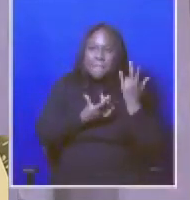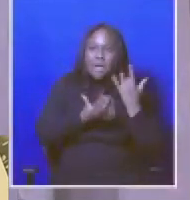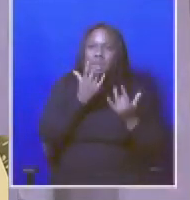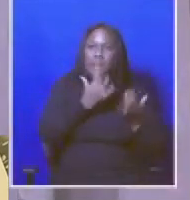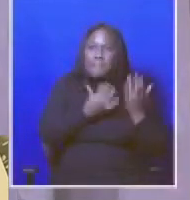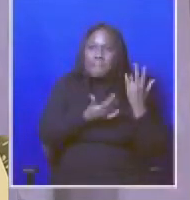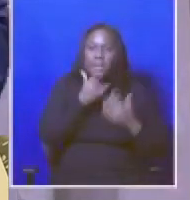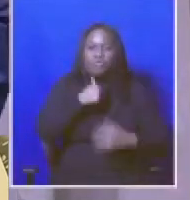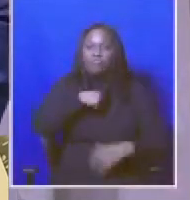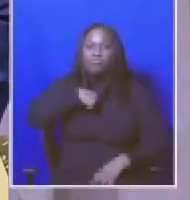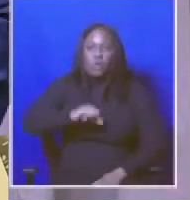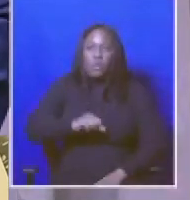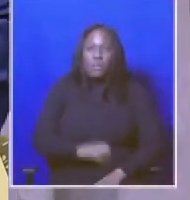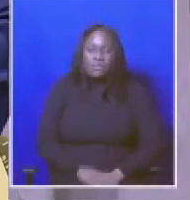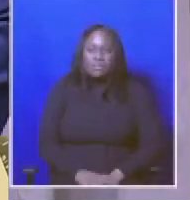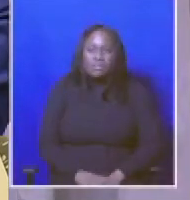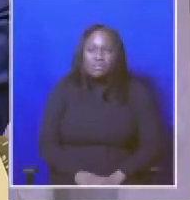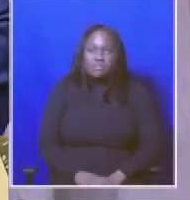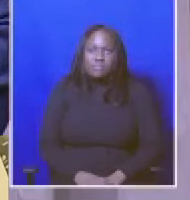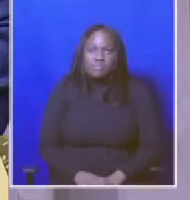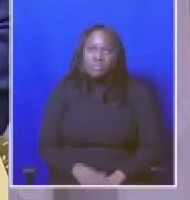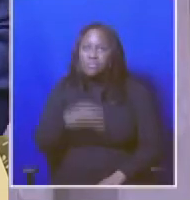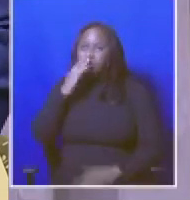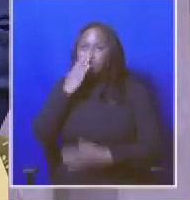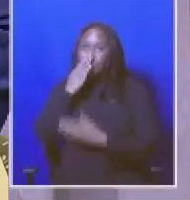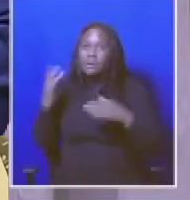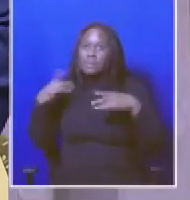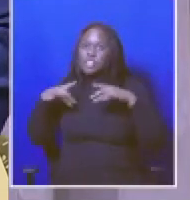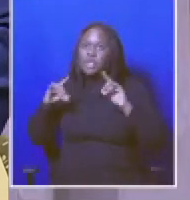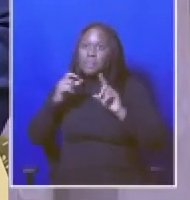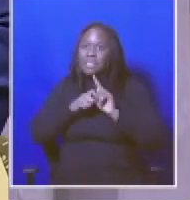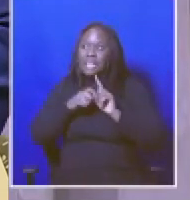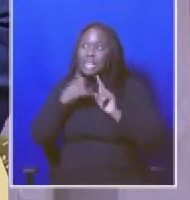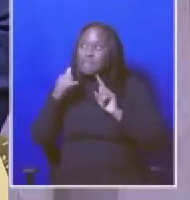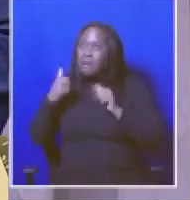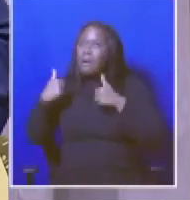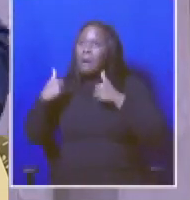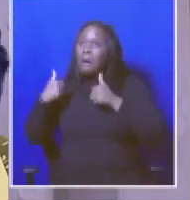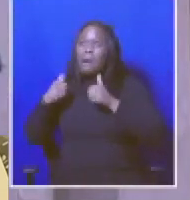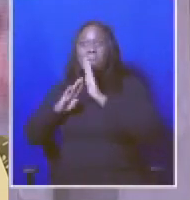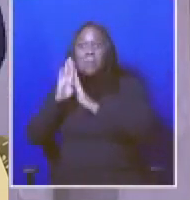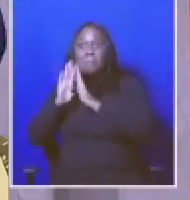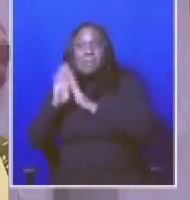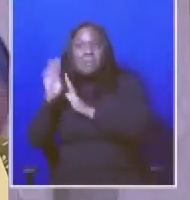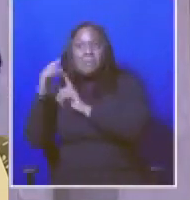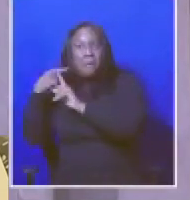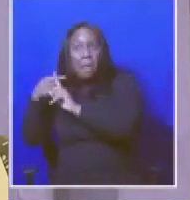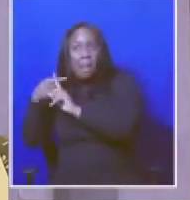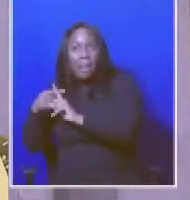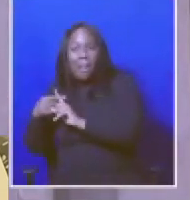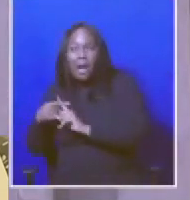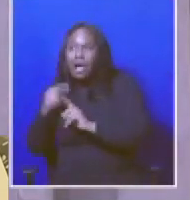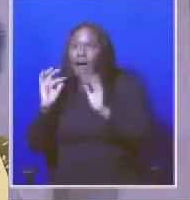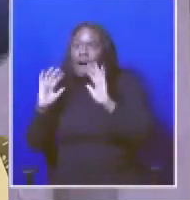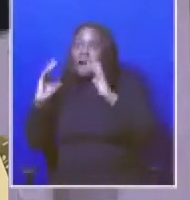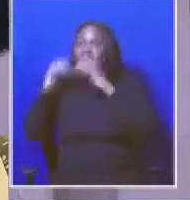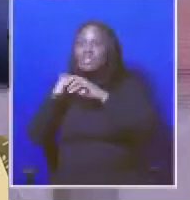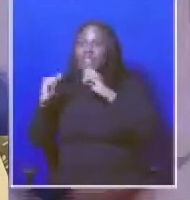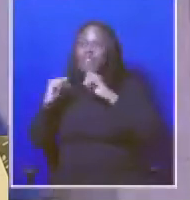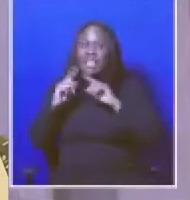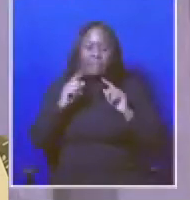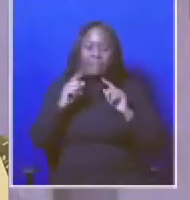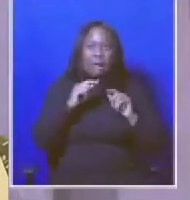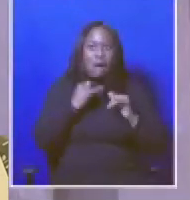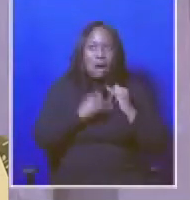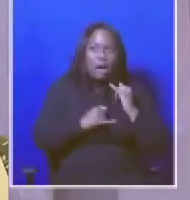But when things are good, Honorable Chairperson, you don't get any praise. When they are bad,